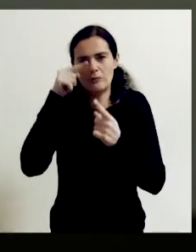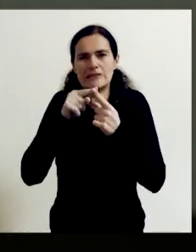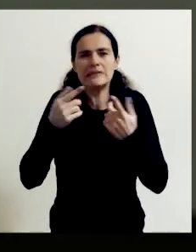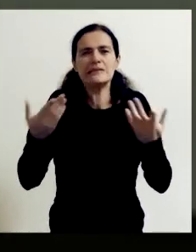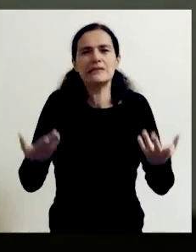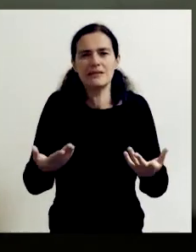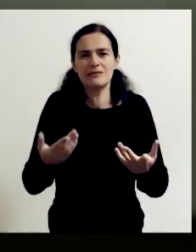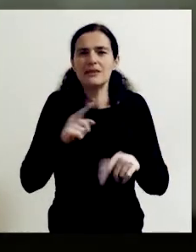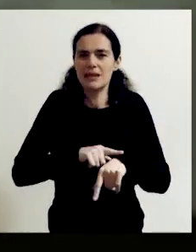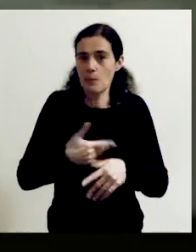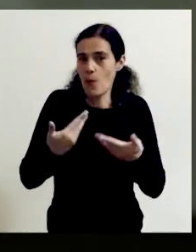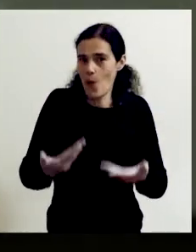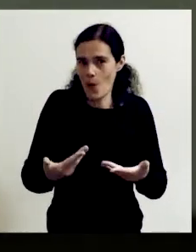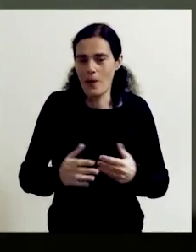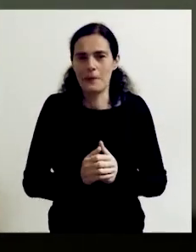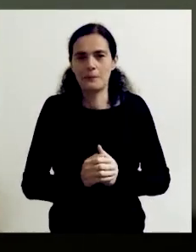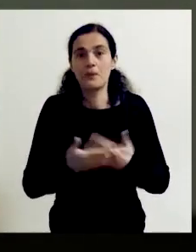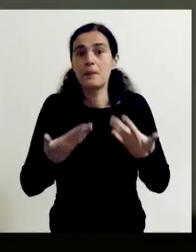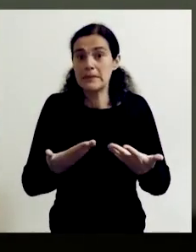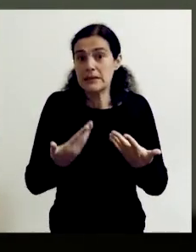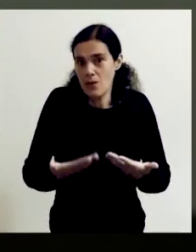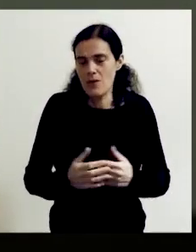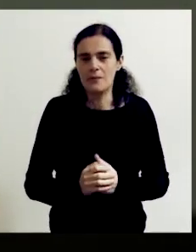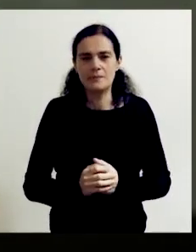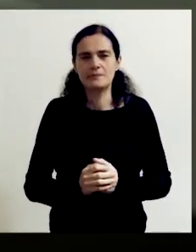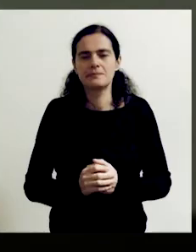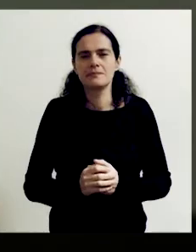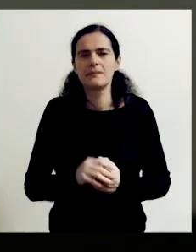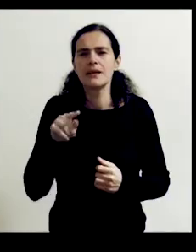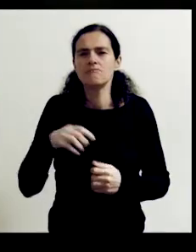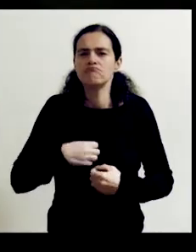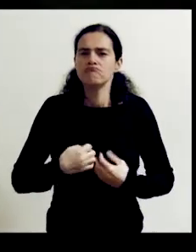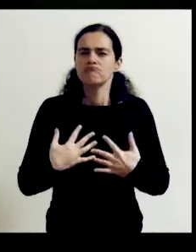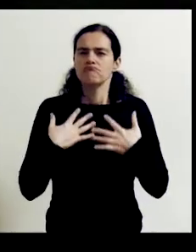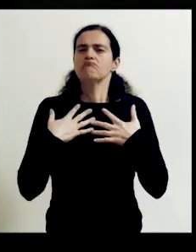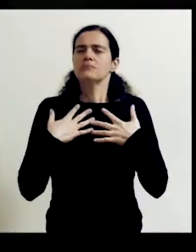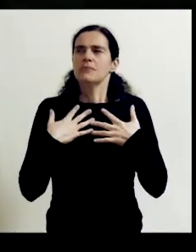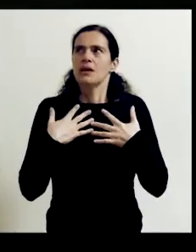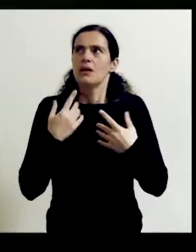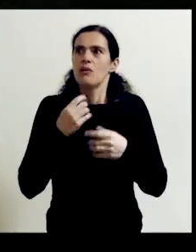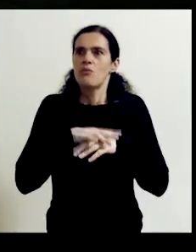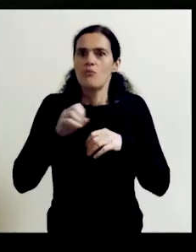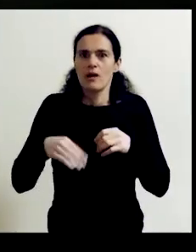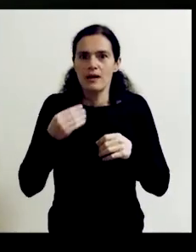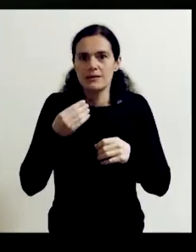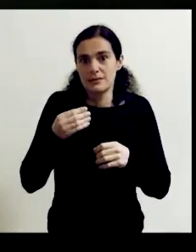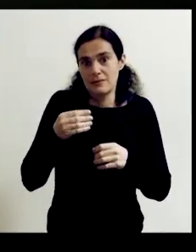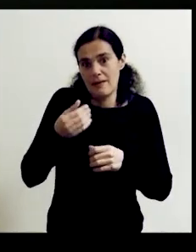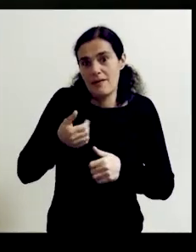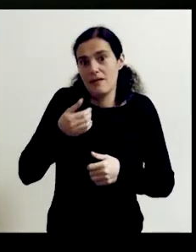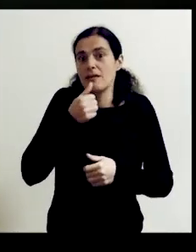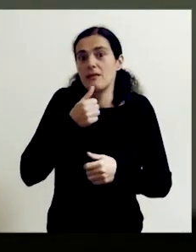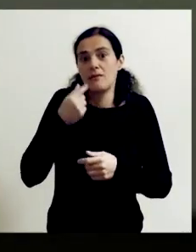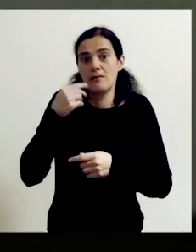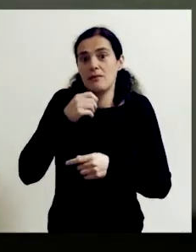mythology for our own time, for our present. He is inspired, because of his